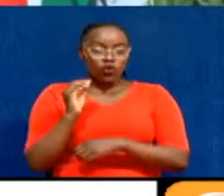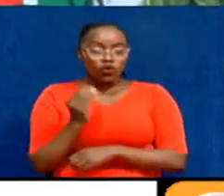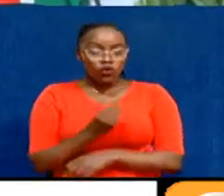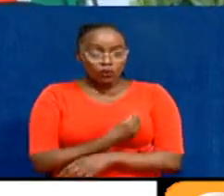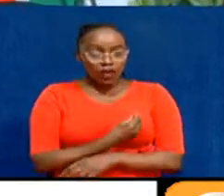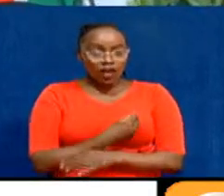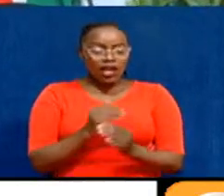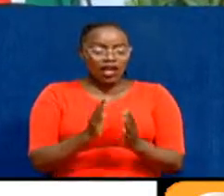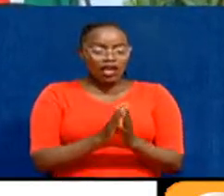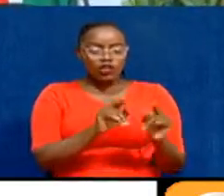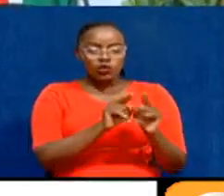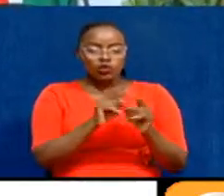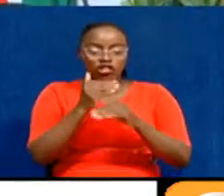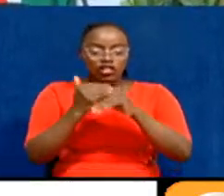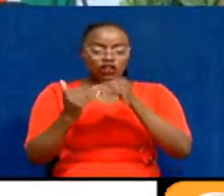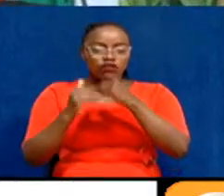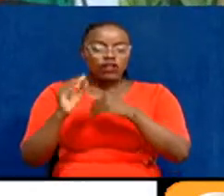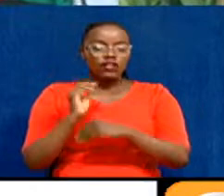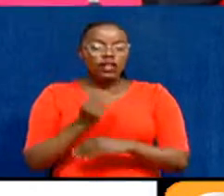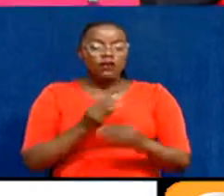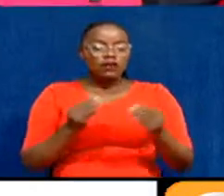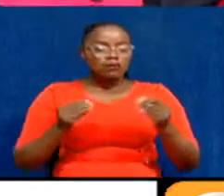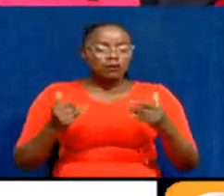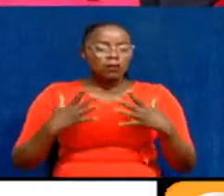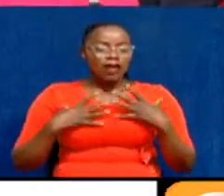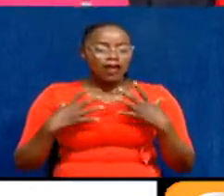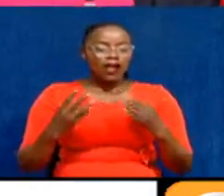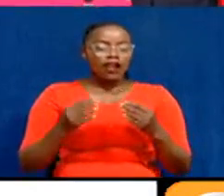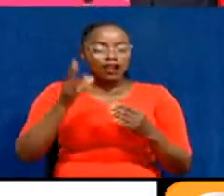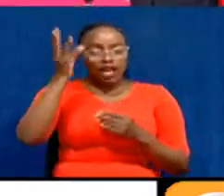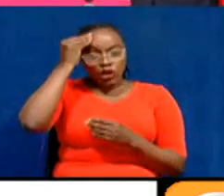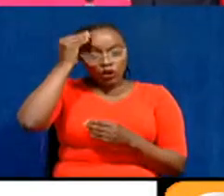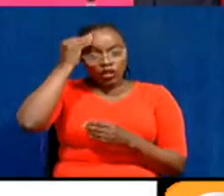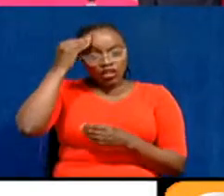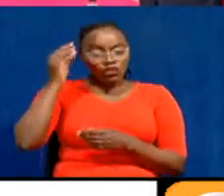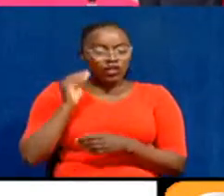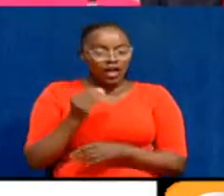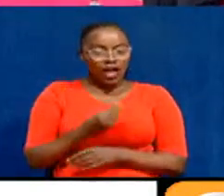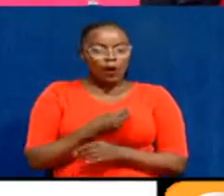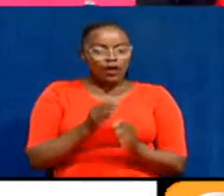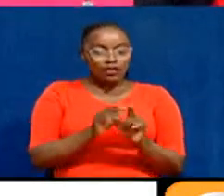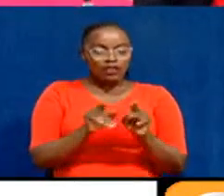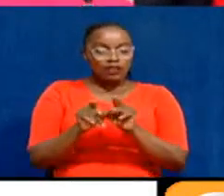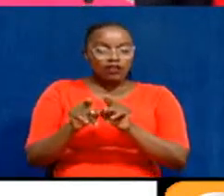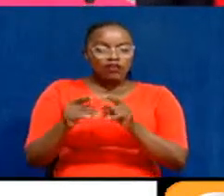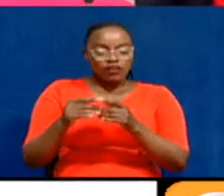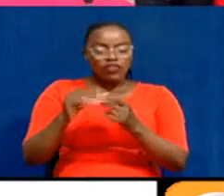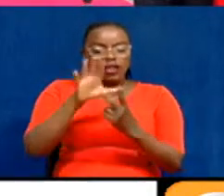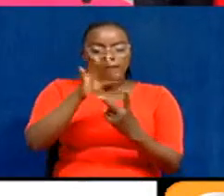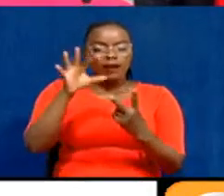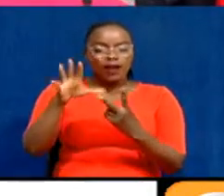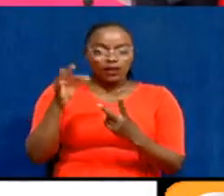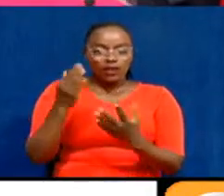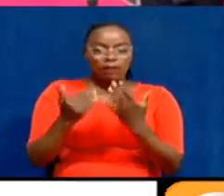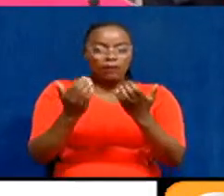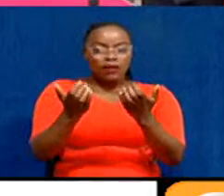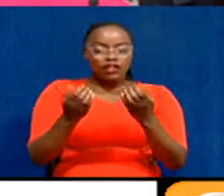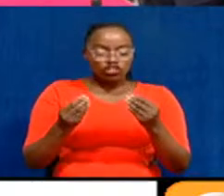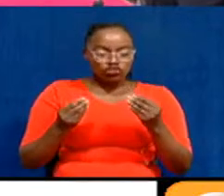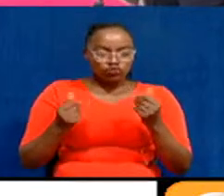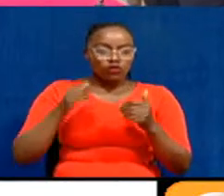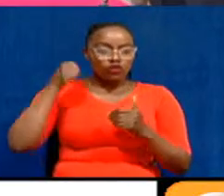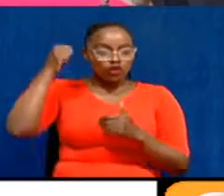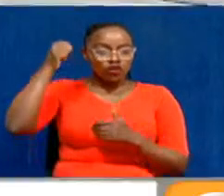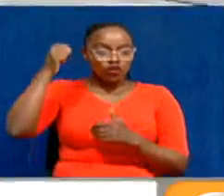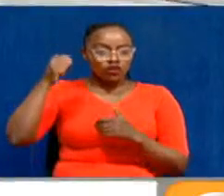fix our infrastructure, as we fix our health, education and everything else, I think as a matter of priority, probably we will need to fix our